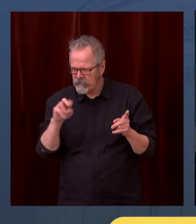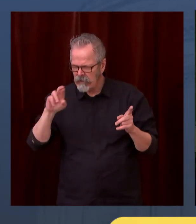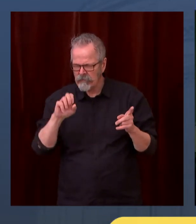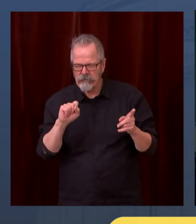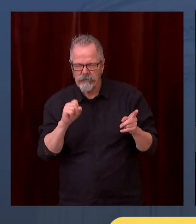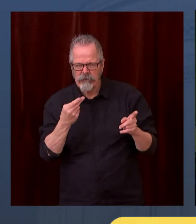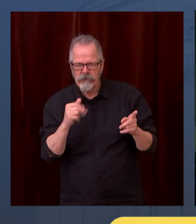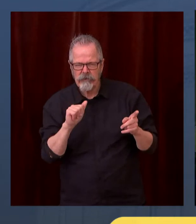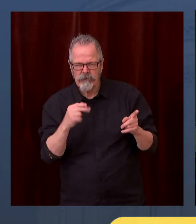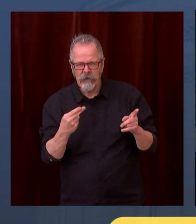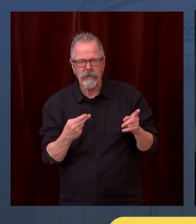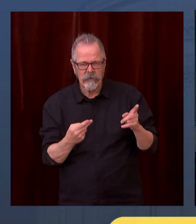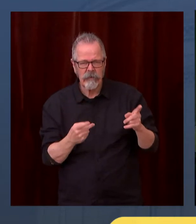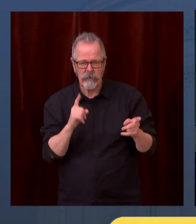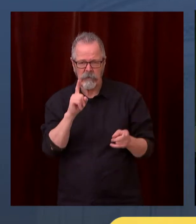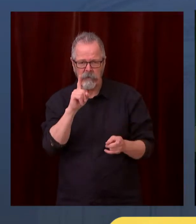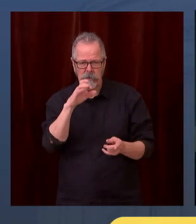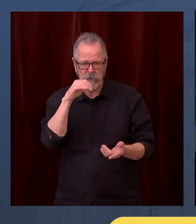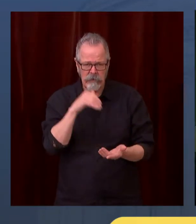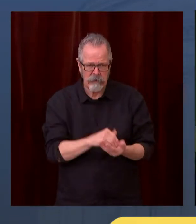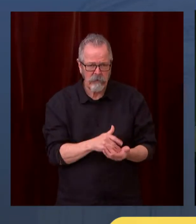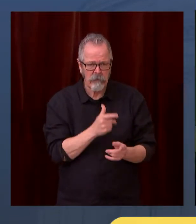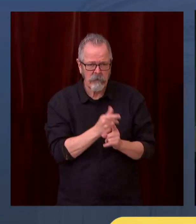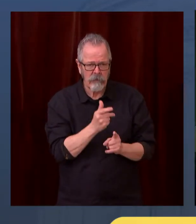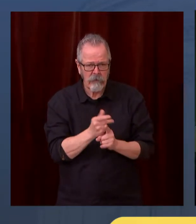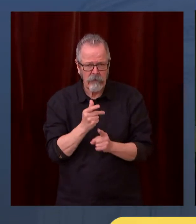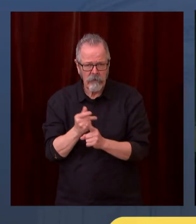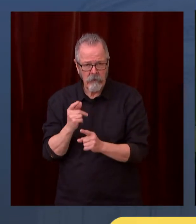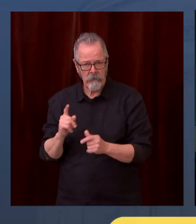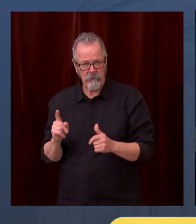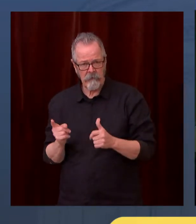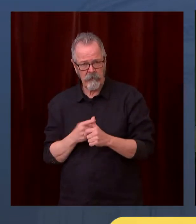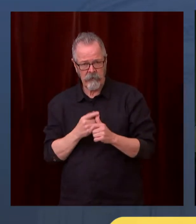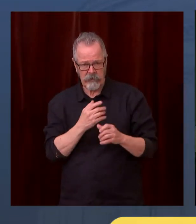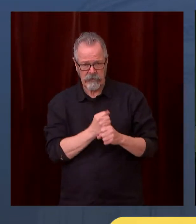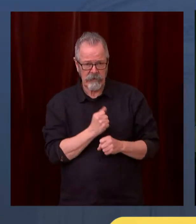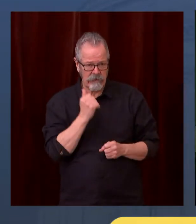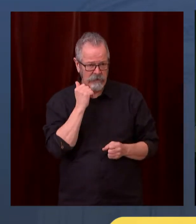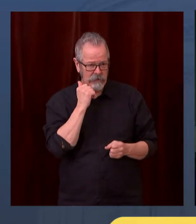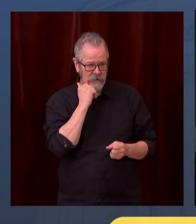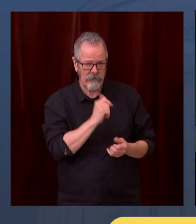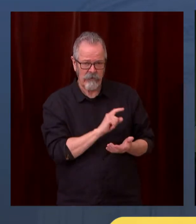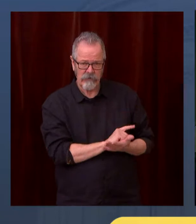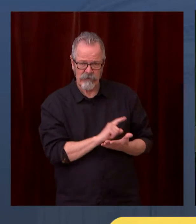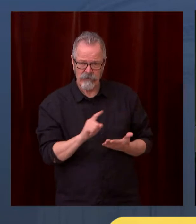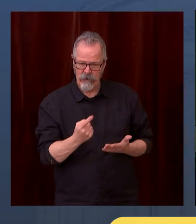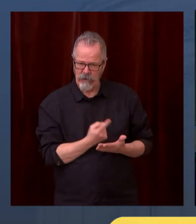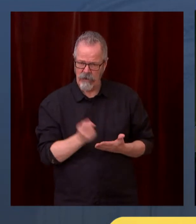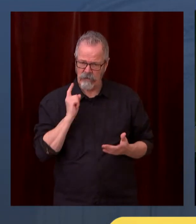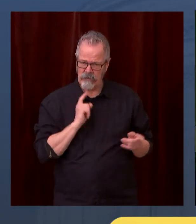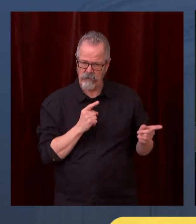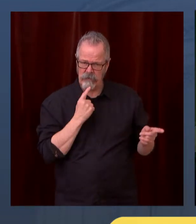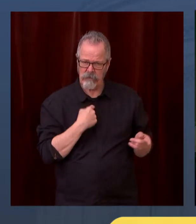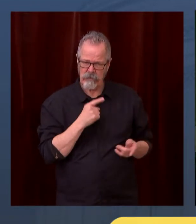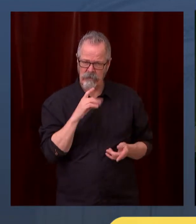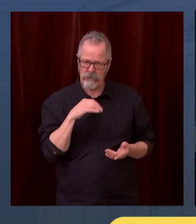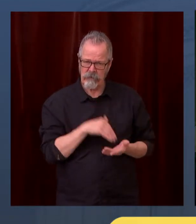that we're receiving, first dose vaccines we're receiving on a weekly basis. This past week, we had requests for